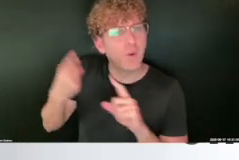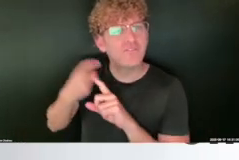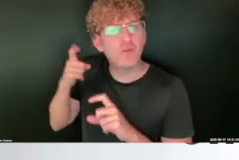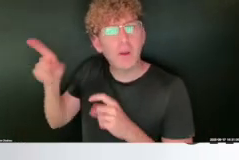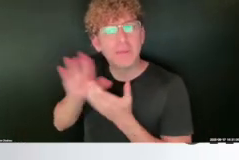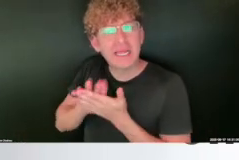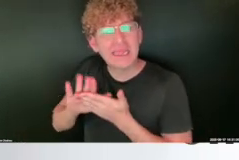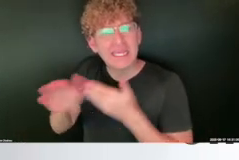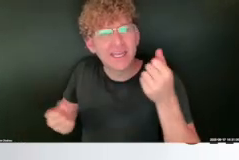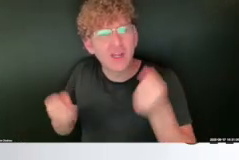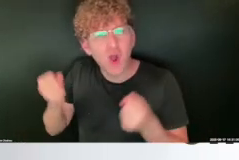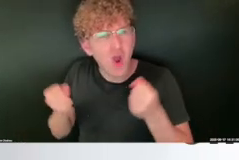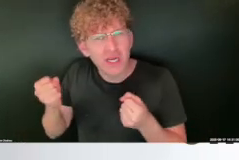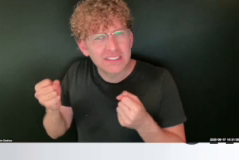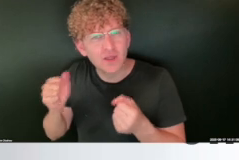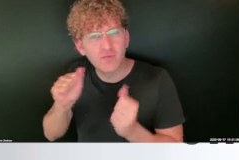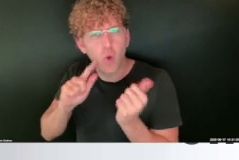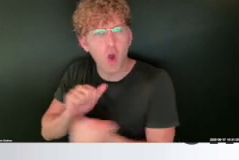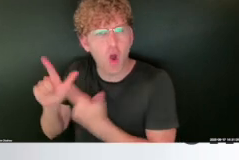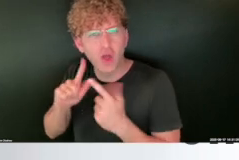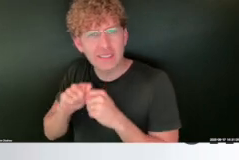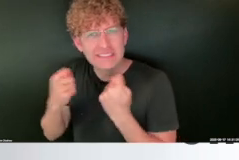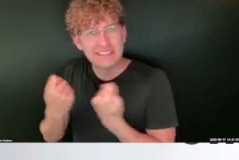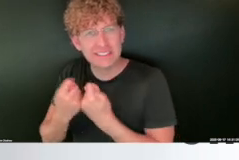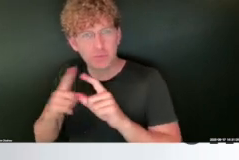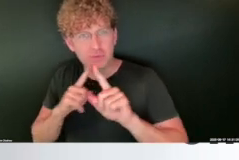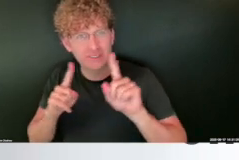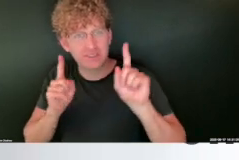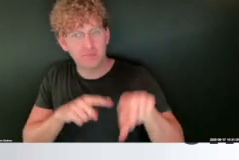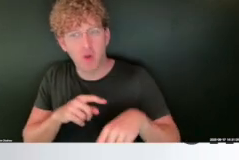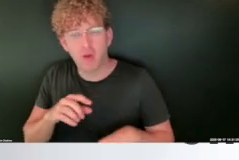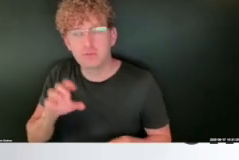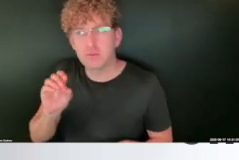question? Olivia, you're also on mute in case you were talking. I wasn't sure.